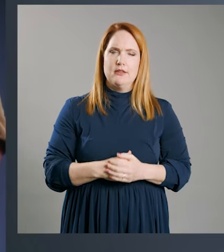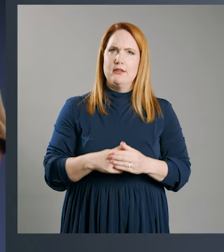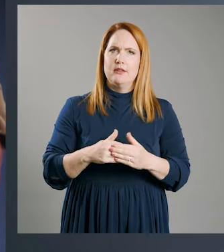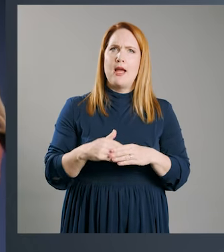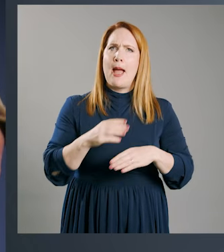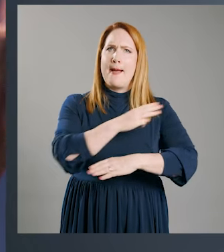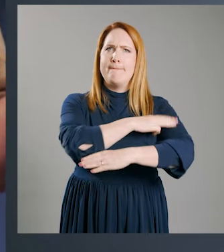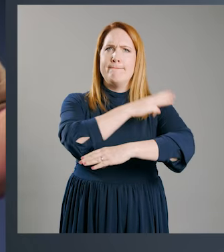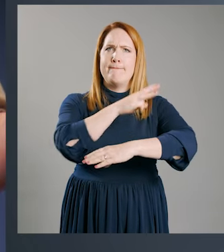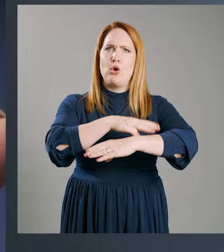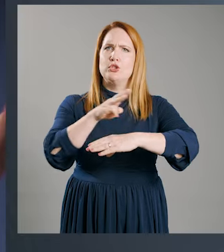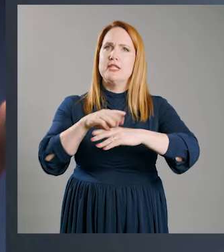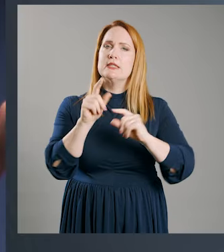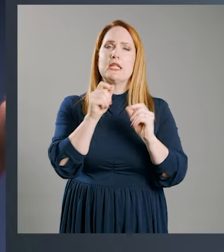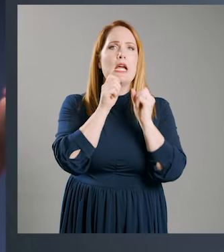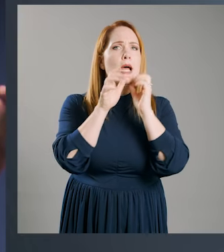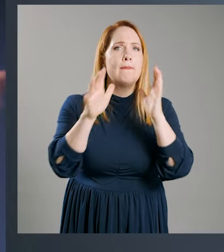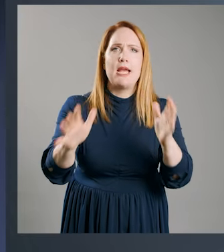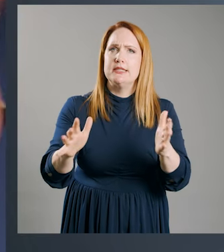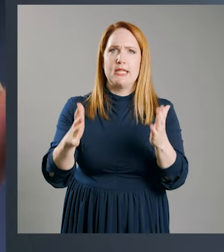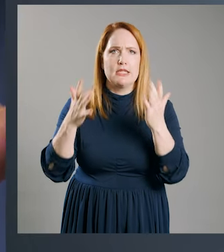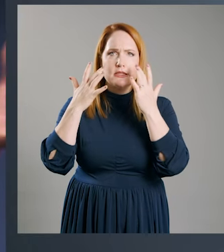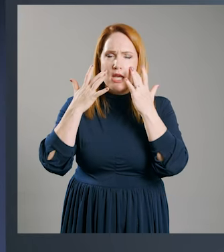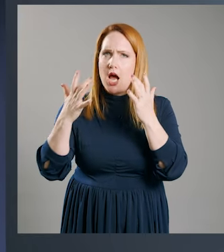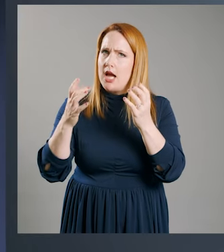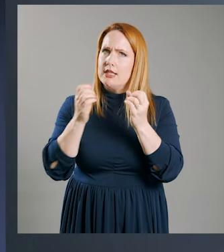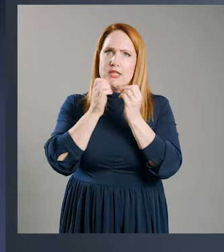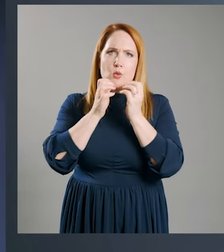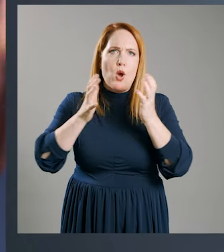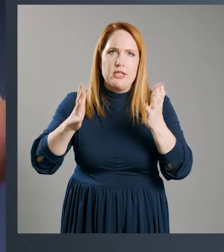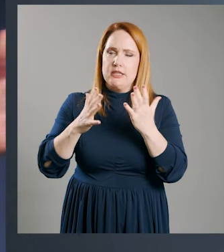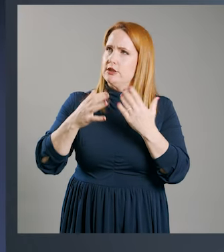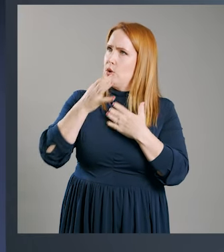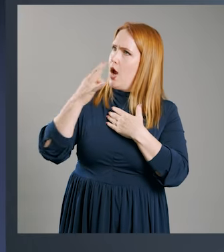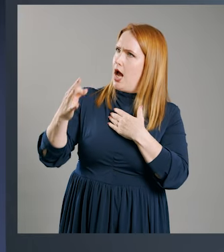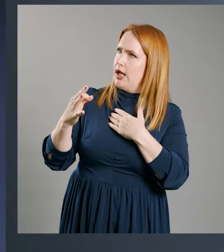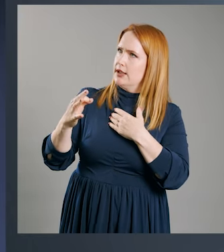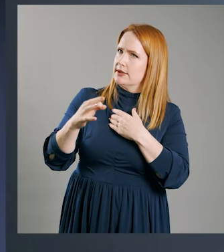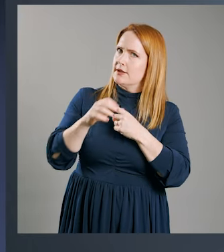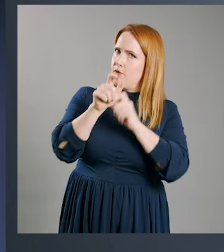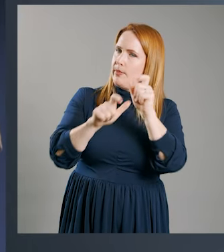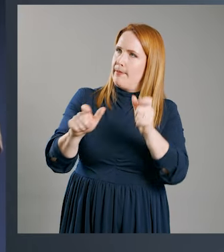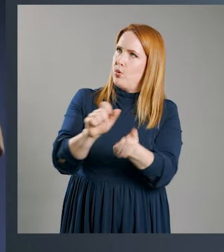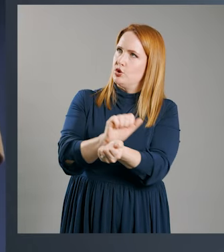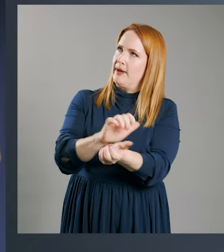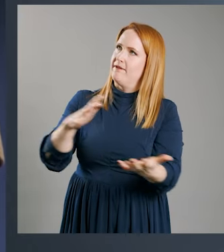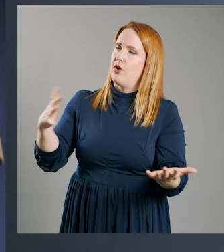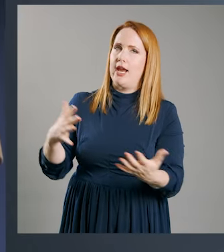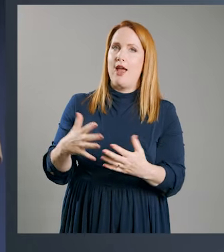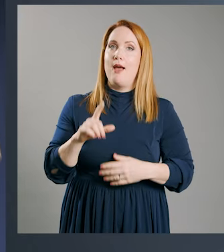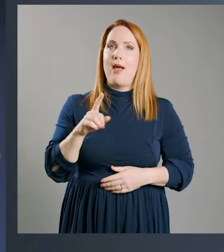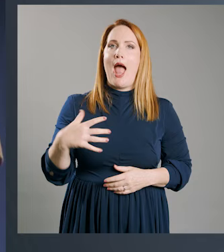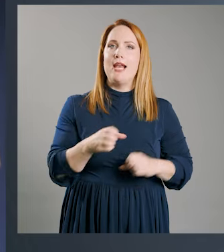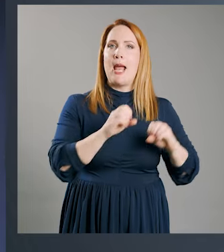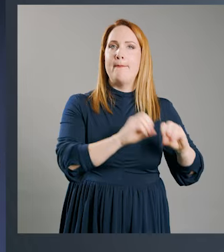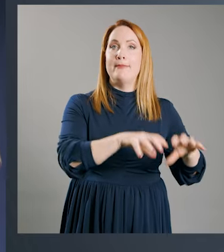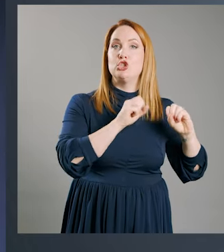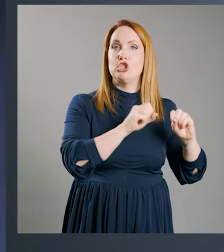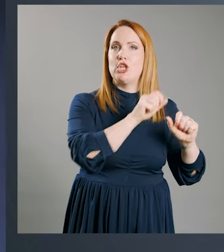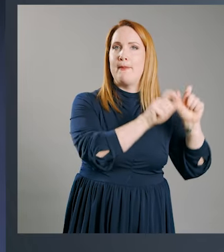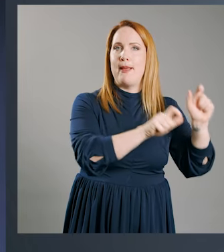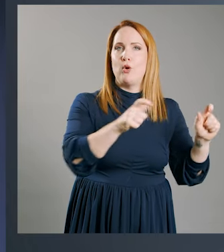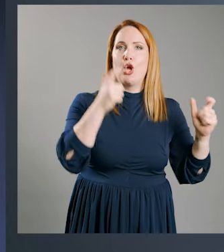did these amazing signs and wonders on behalf of God to ask Pharaoh to set his people free. And he got his magicians trying to